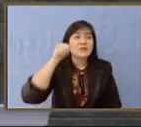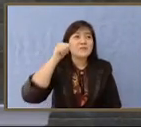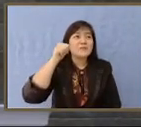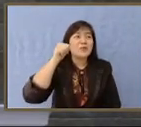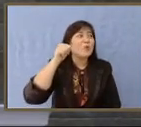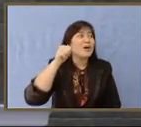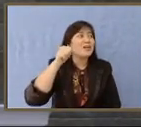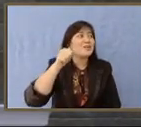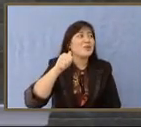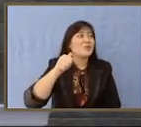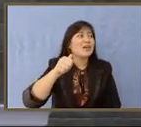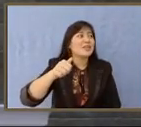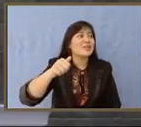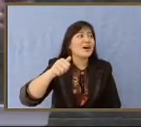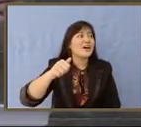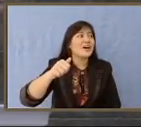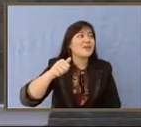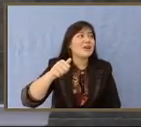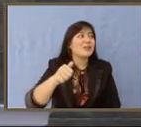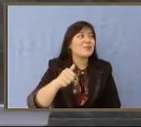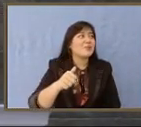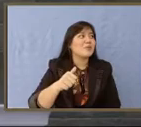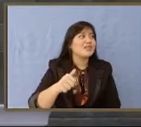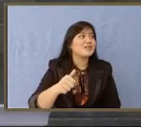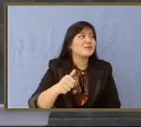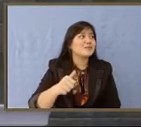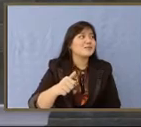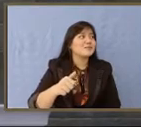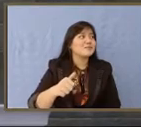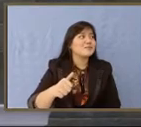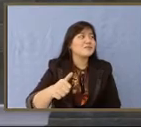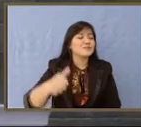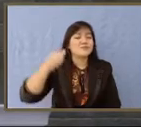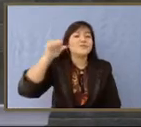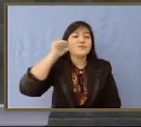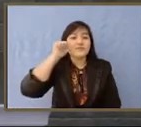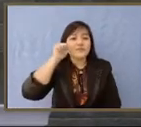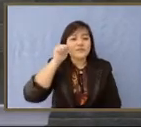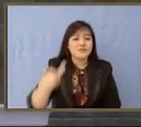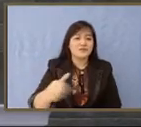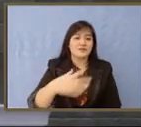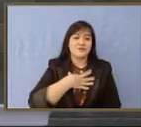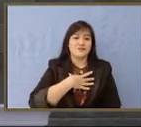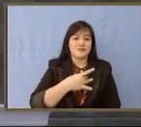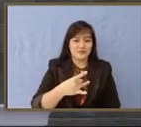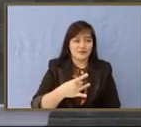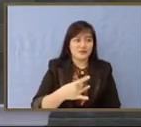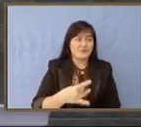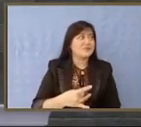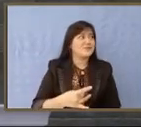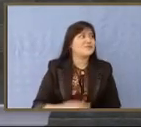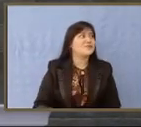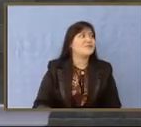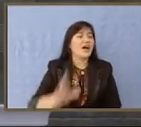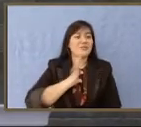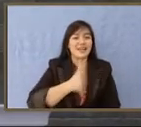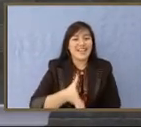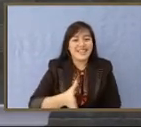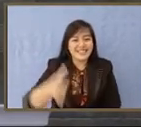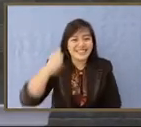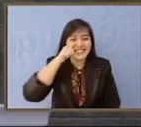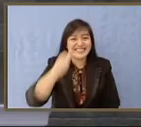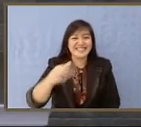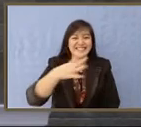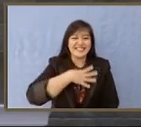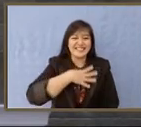po yung makikita po natin dyan. And again, sabi ko nga po sa inyo, napakaikli lamang po ito. Napakaikli lang na pag-aaral or details ay bibigay